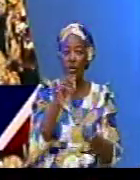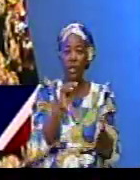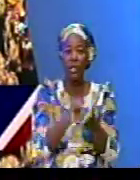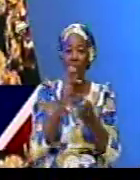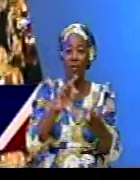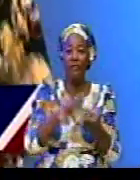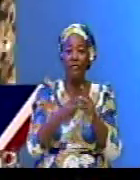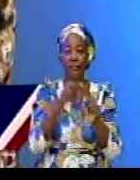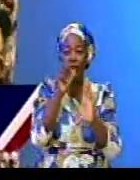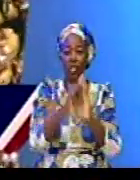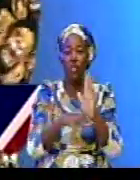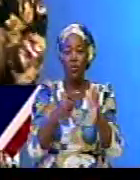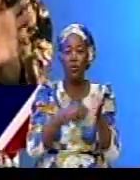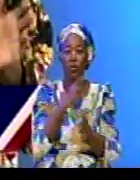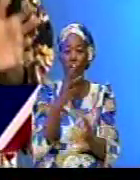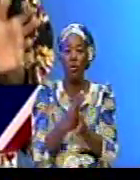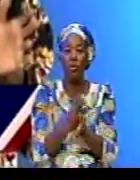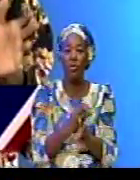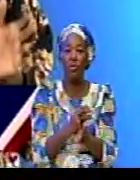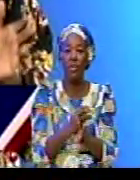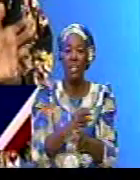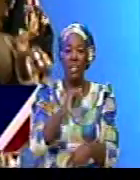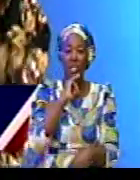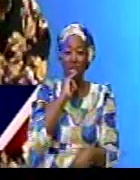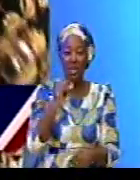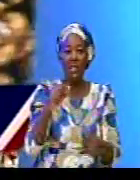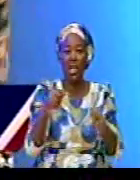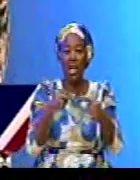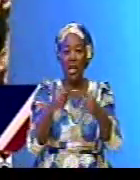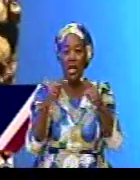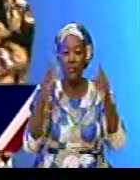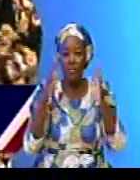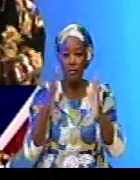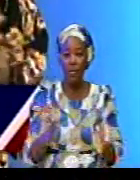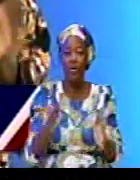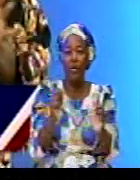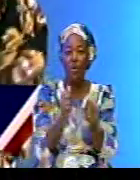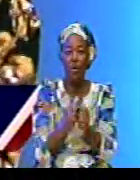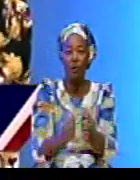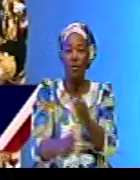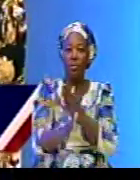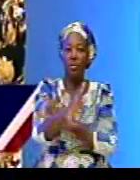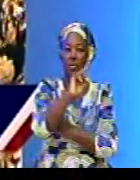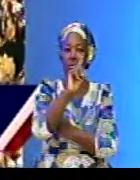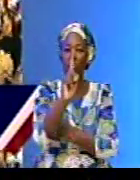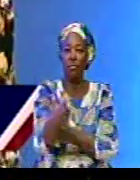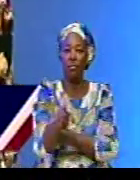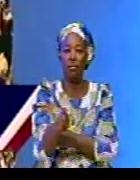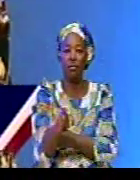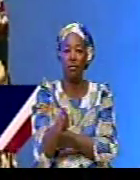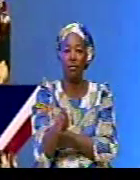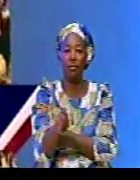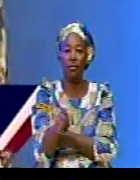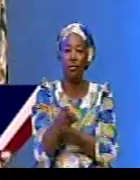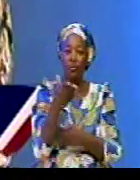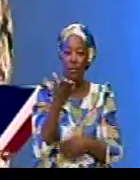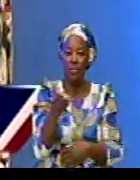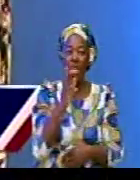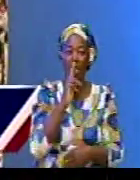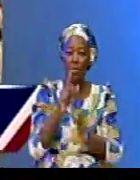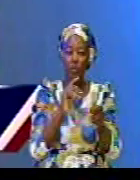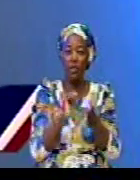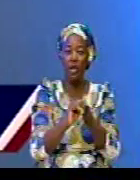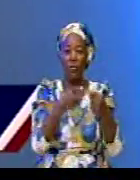adulteresses, know ye not that the friendship of the world is enmity